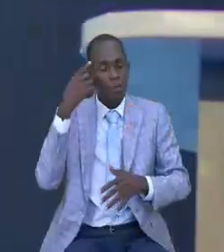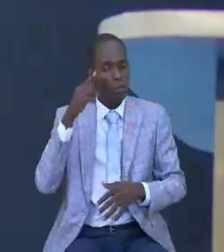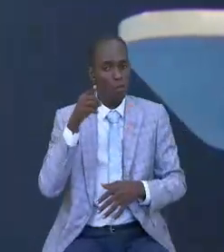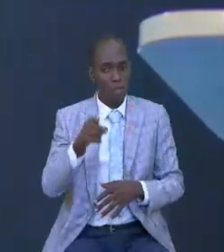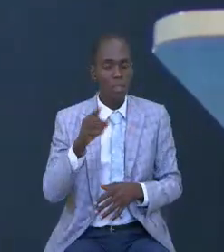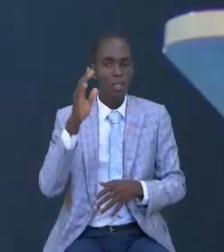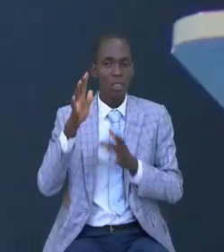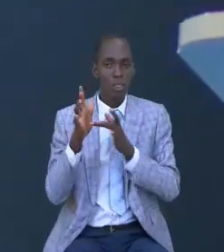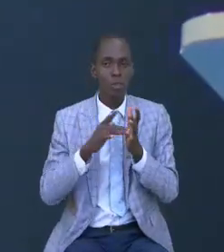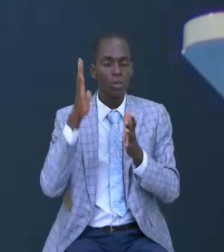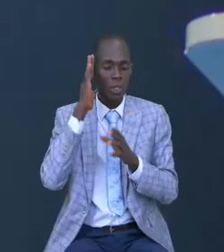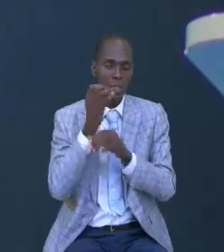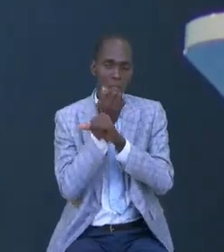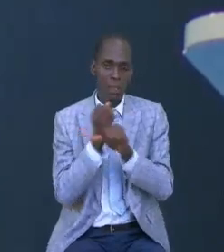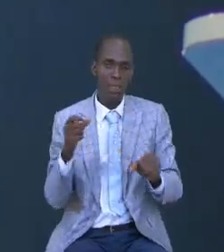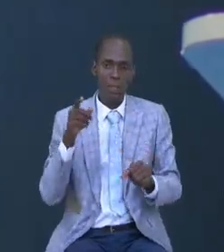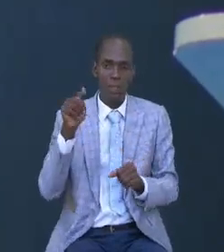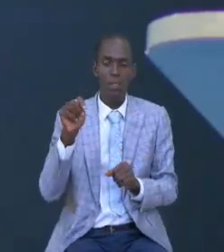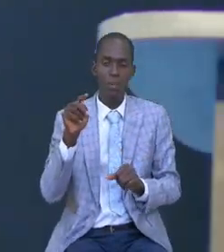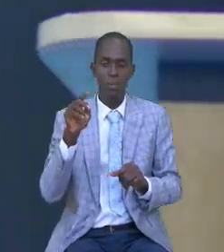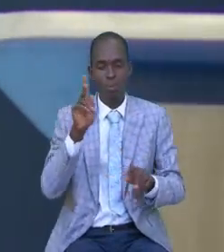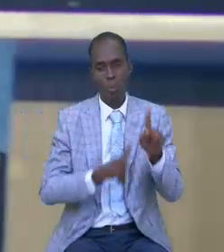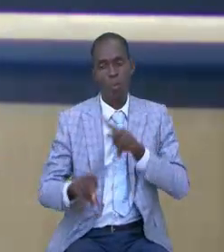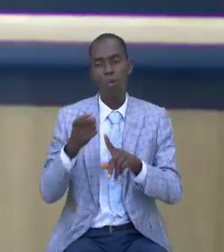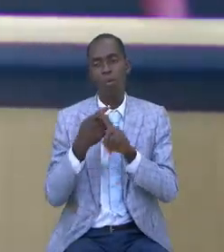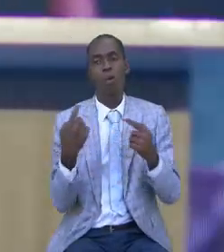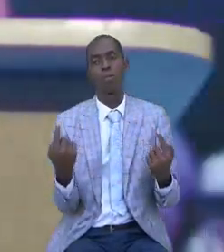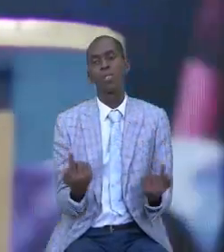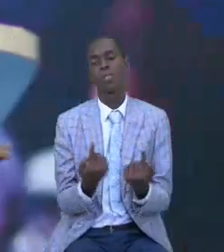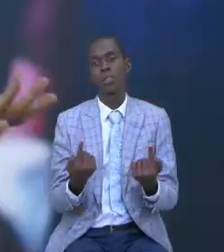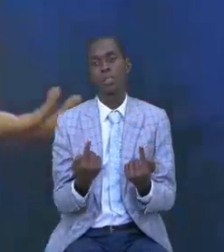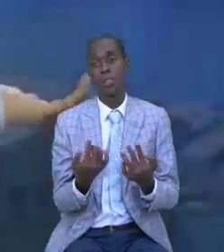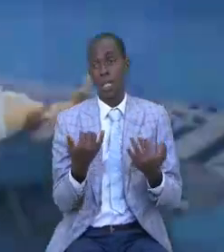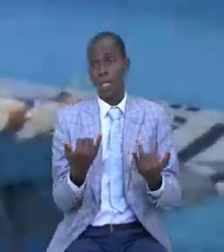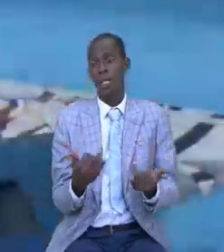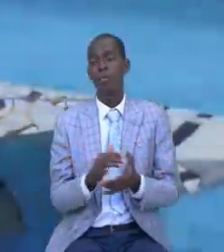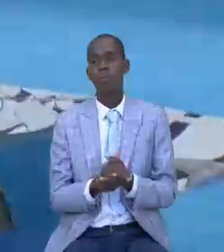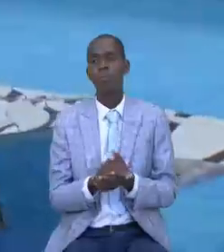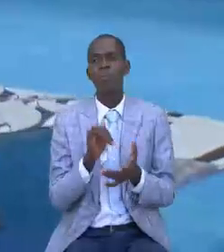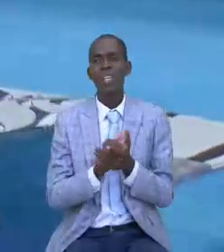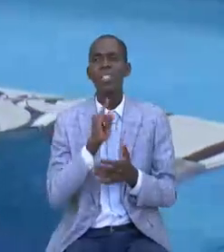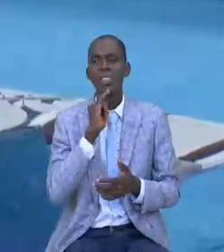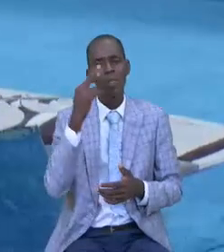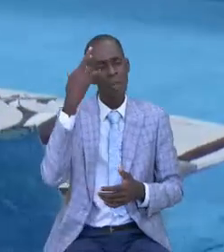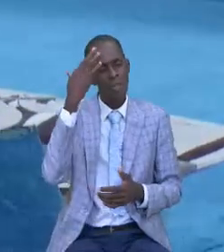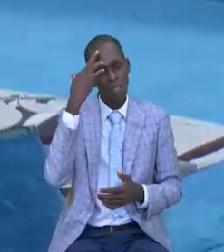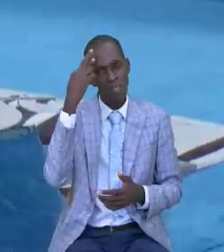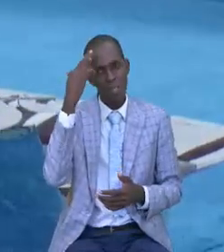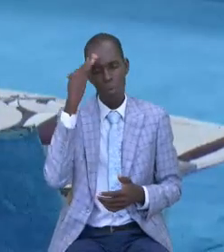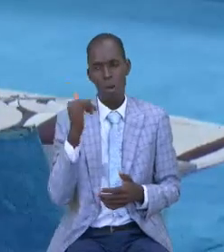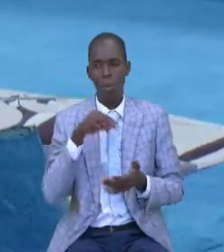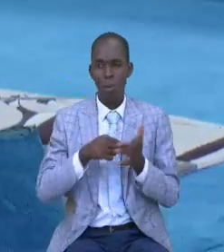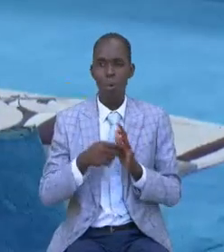people from their sins. Now, if you know, that's the purpose why he came. He shall save, he